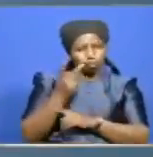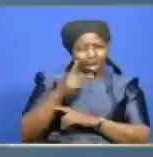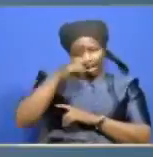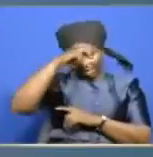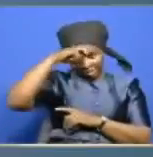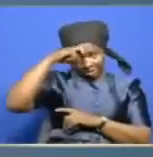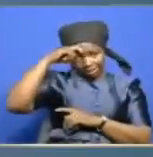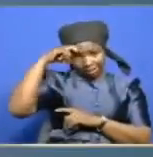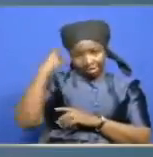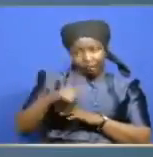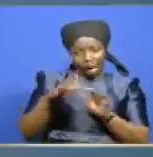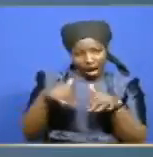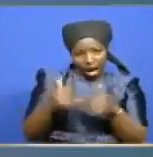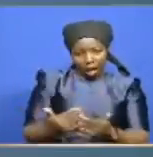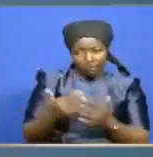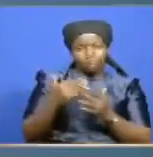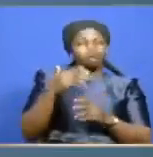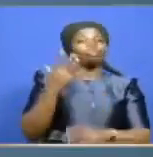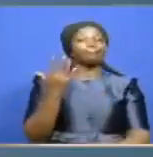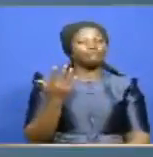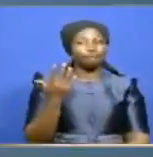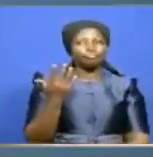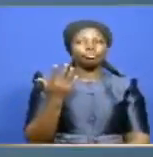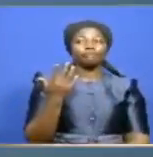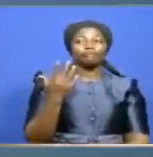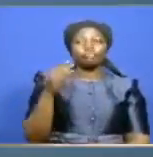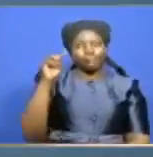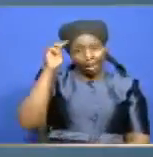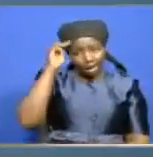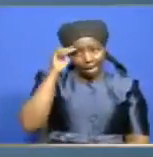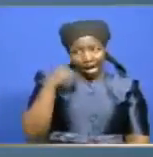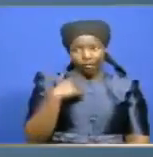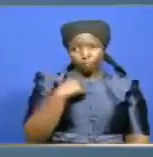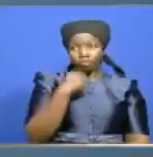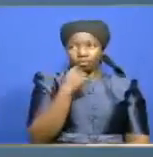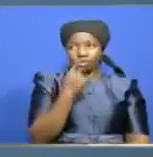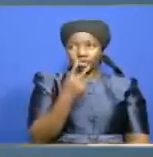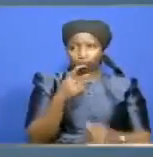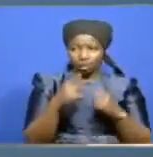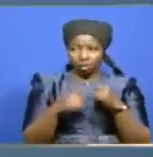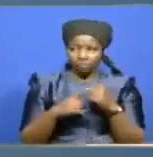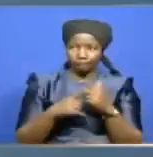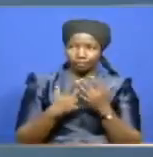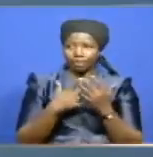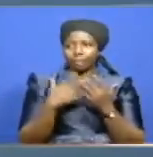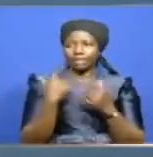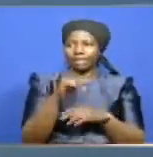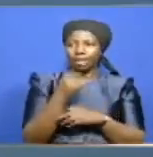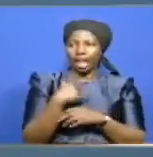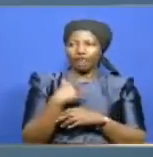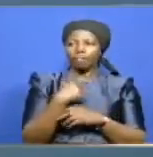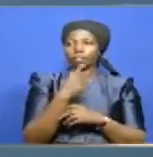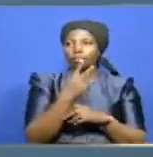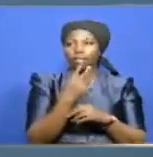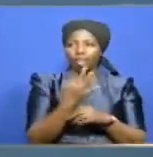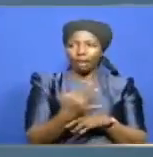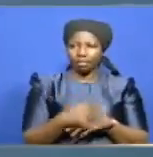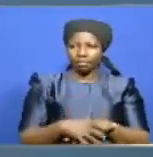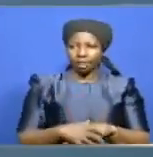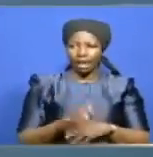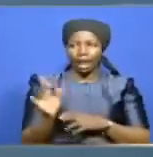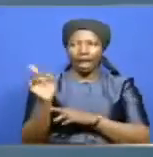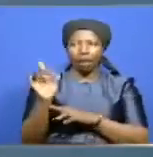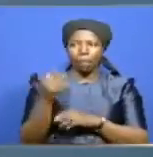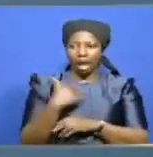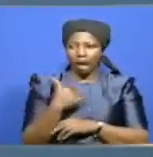now, Mandera highs of 37, lows of 26. Garissa highs of 36, lows of 23 rather. And here in